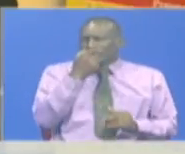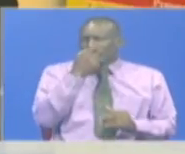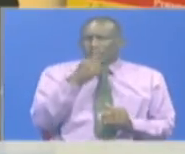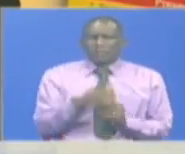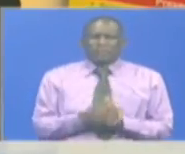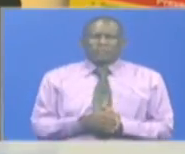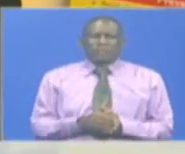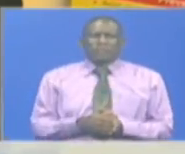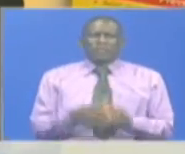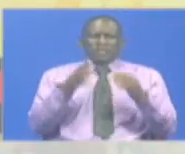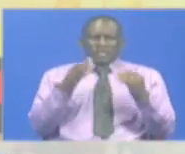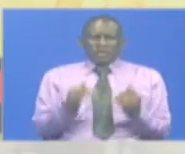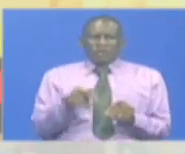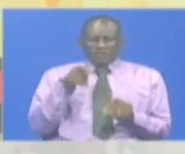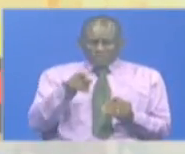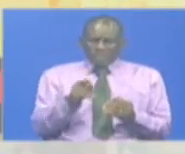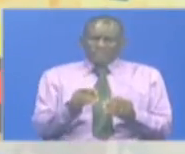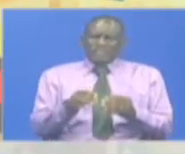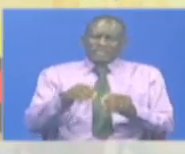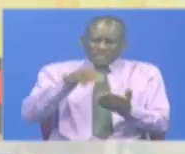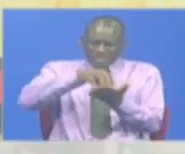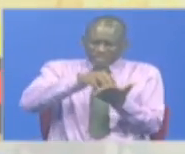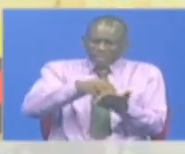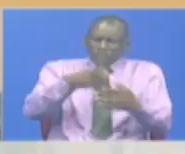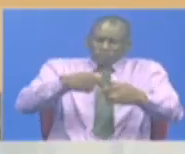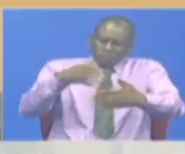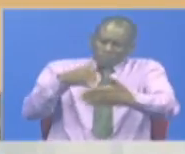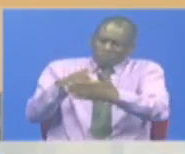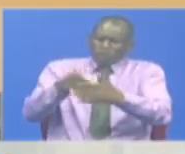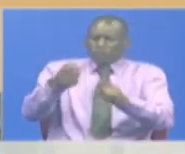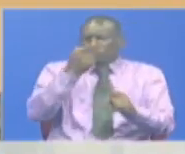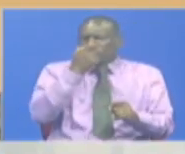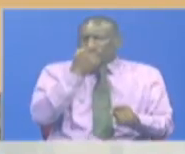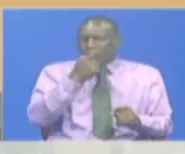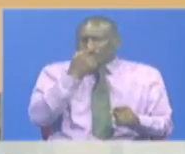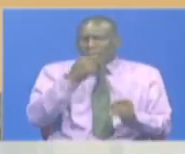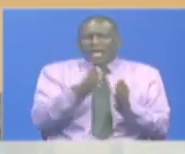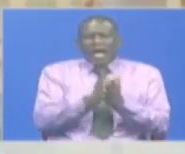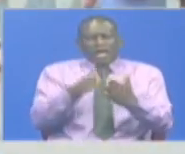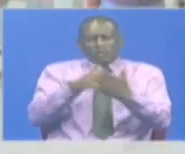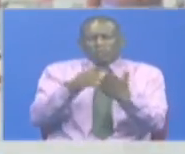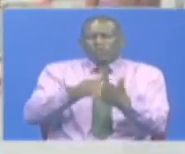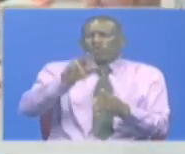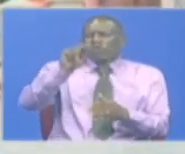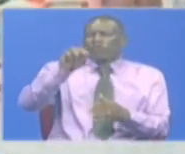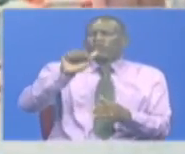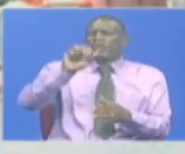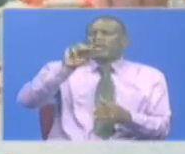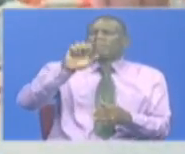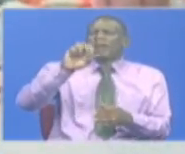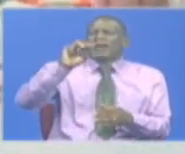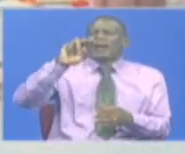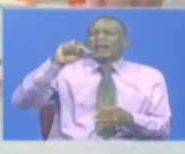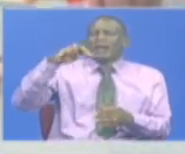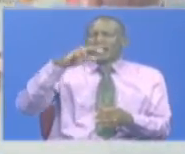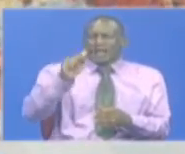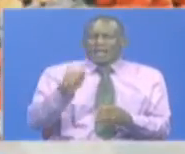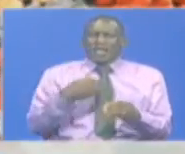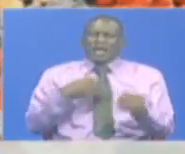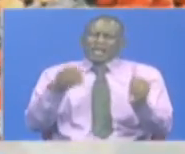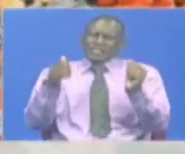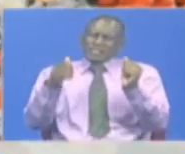The bulk of these cross-border cases originating from Tanzania, with the border points of Namanga, Esebania posting 16 and 10